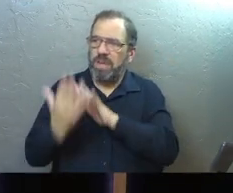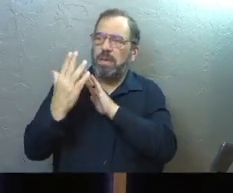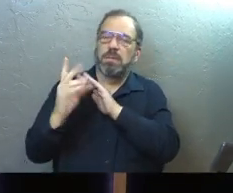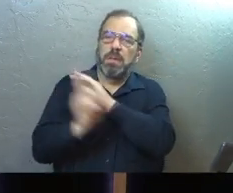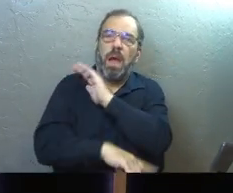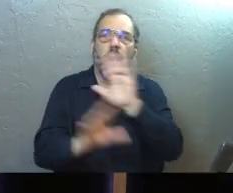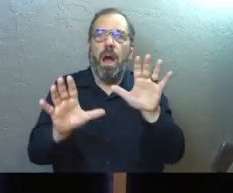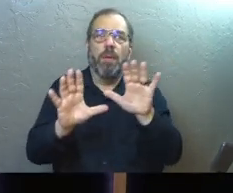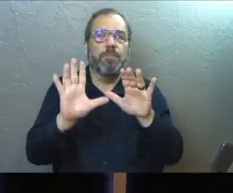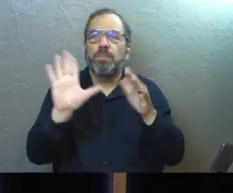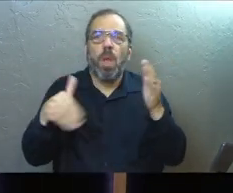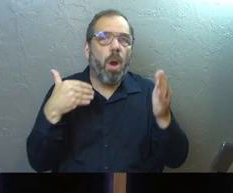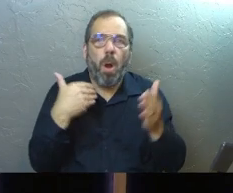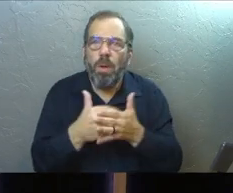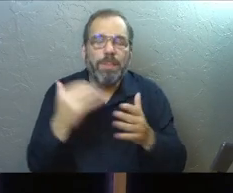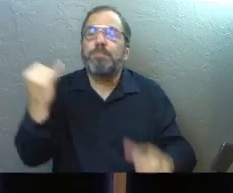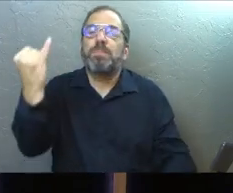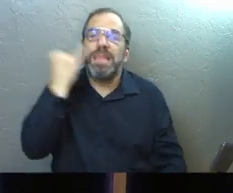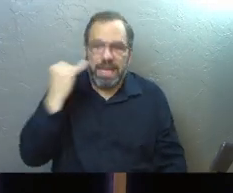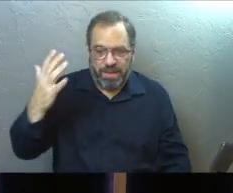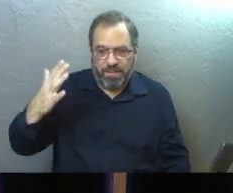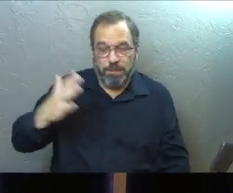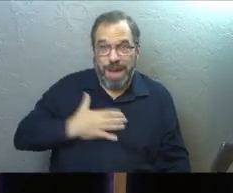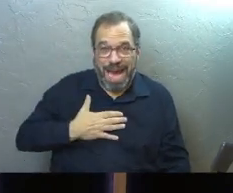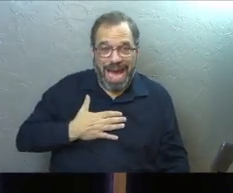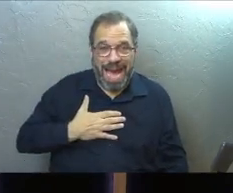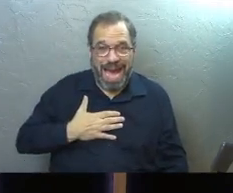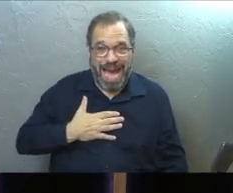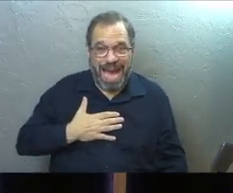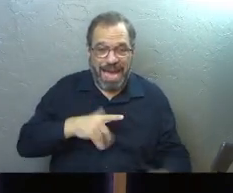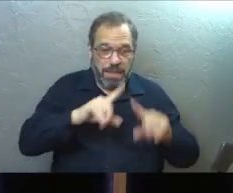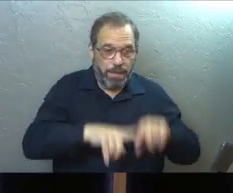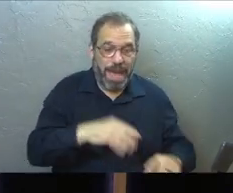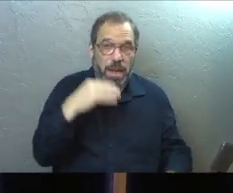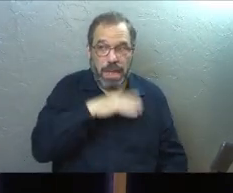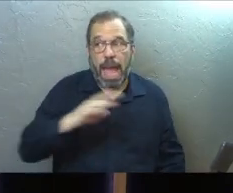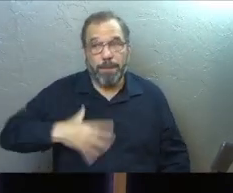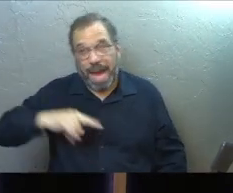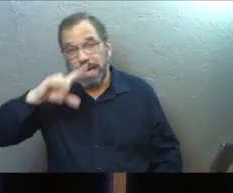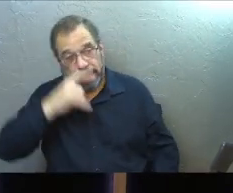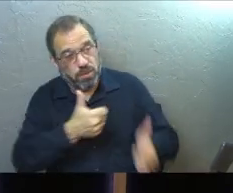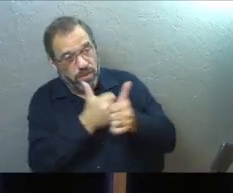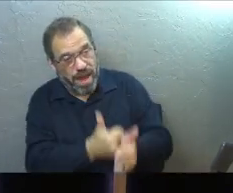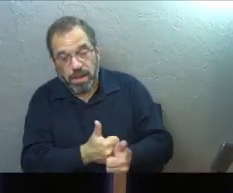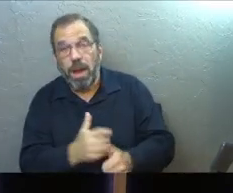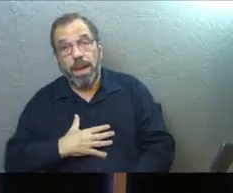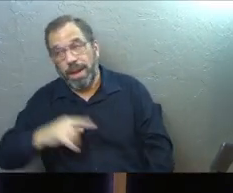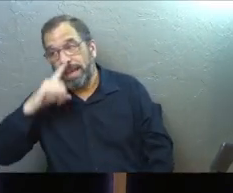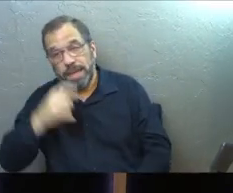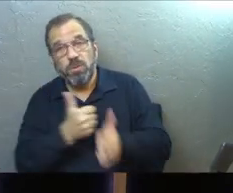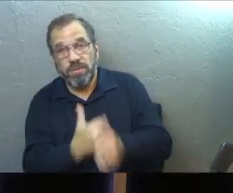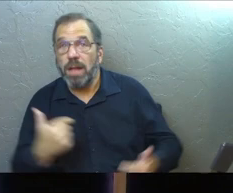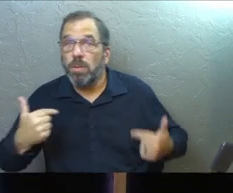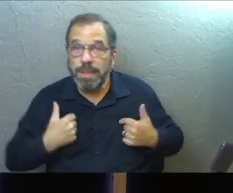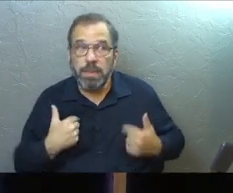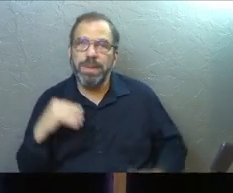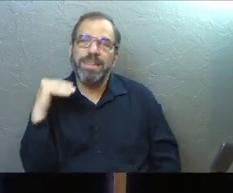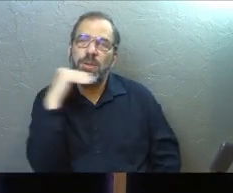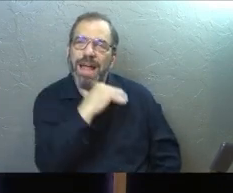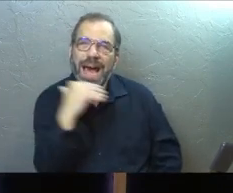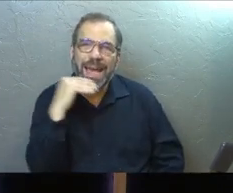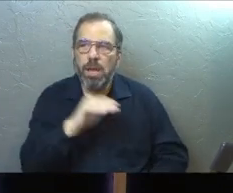consequence. All those things, if my go-to is a lie, my kids will see it and they'll walk in it. Don't do that to them.